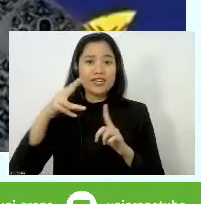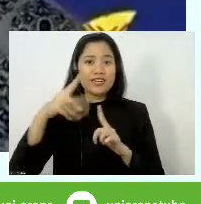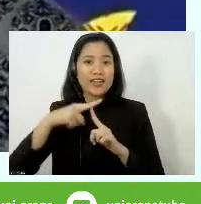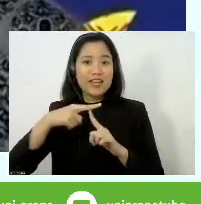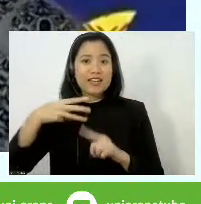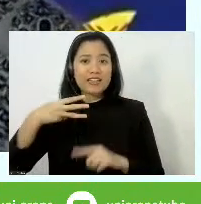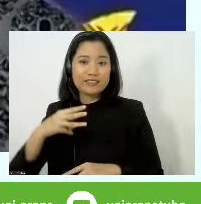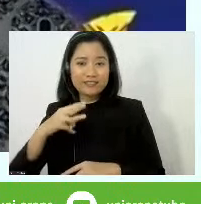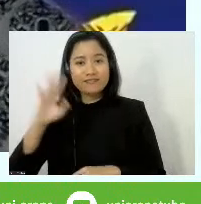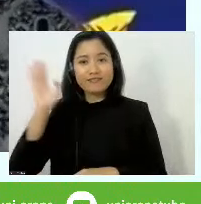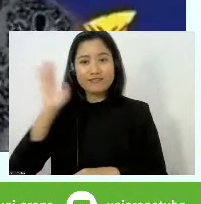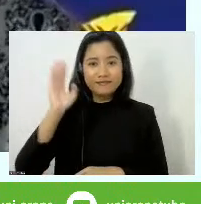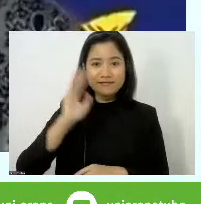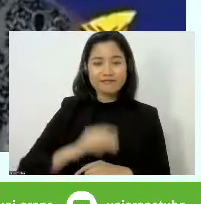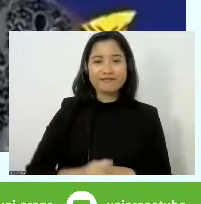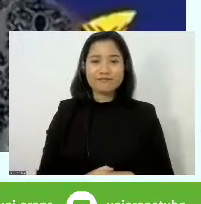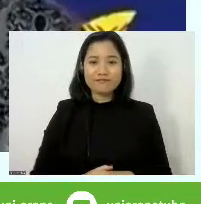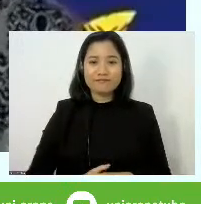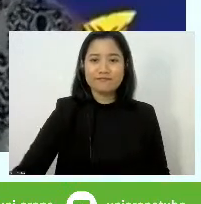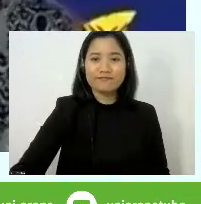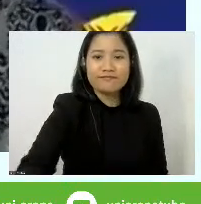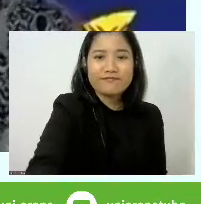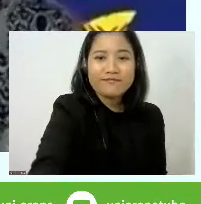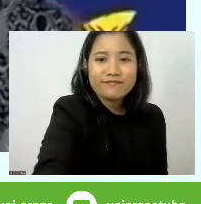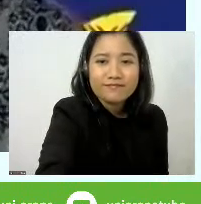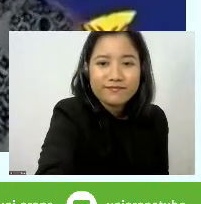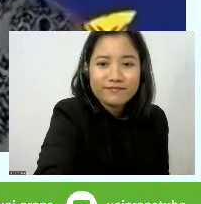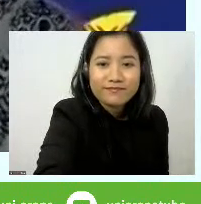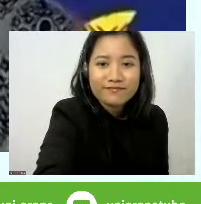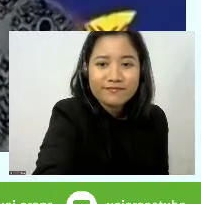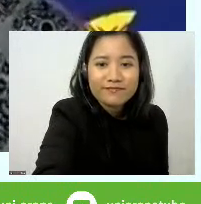Widya Hello